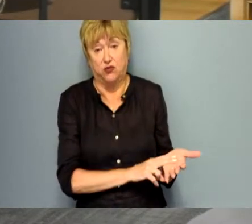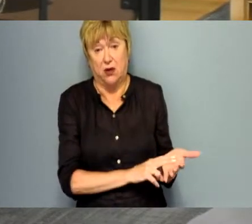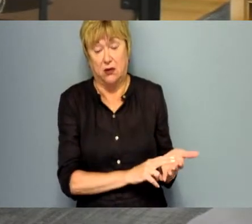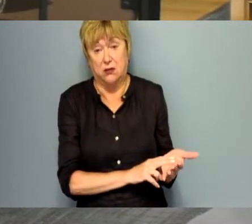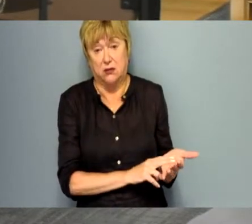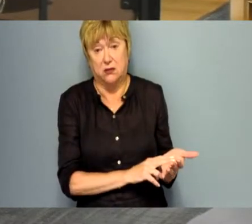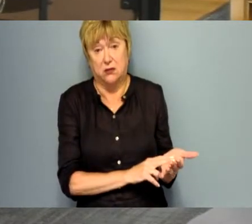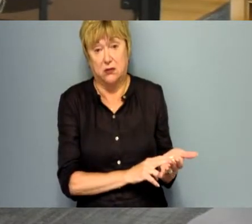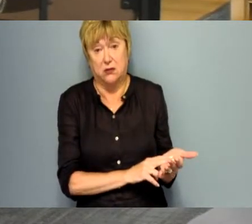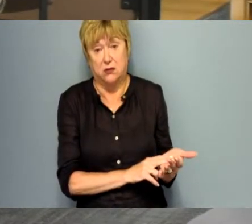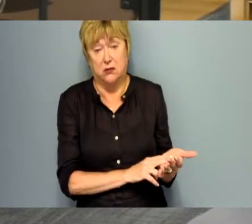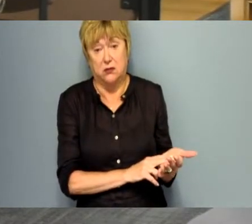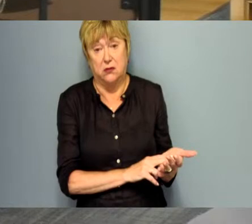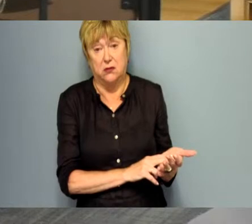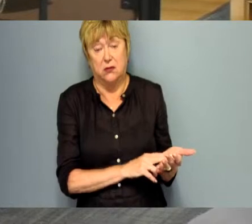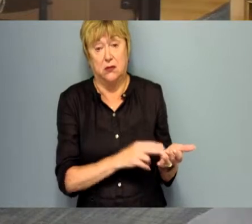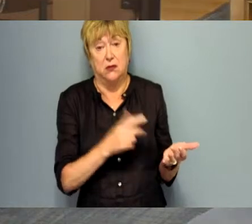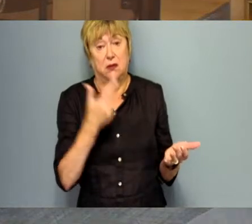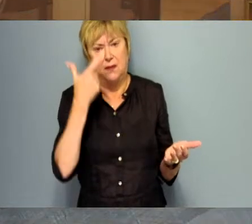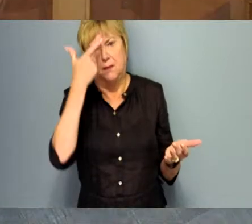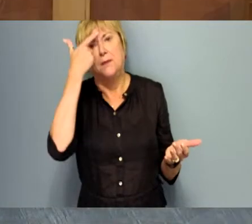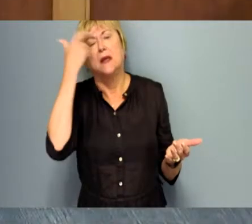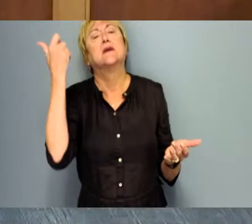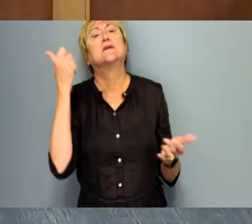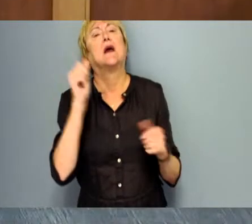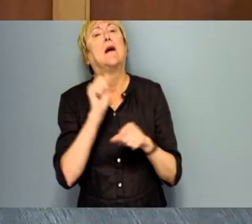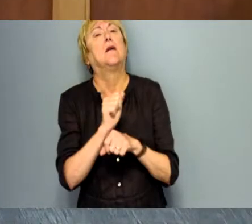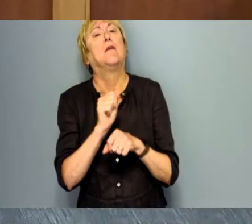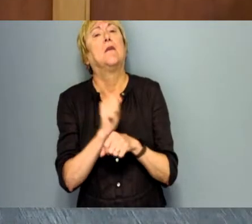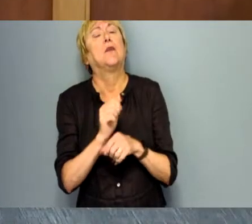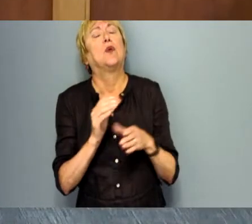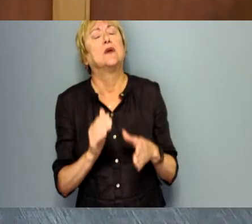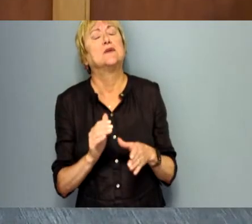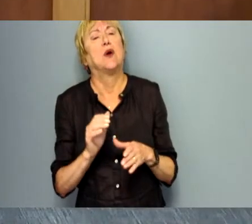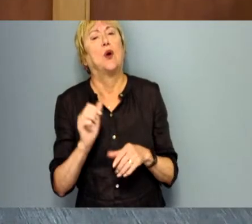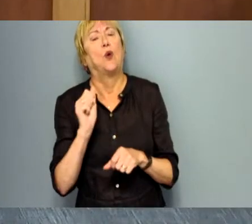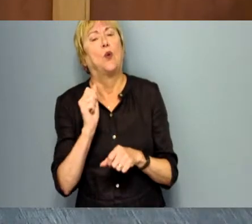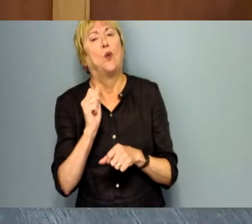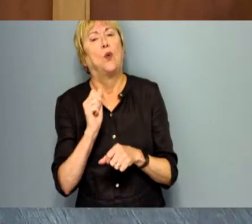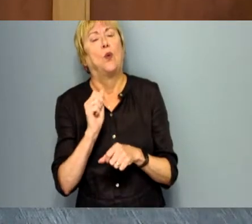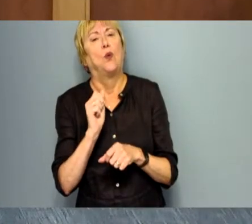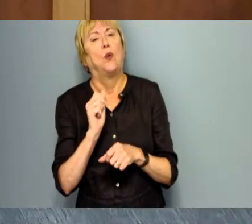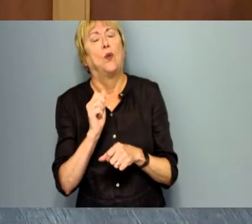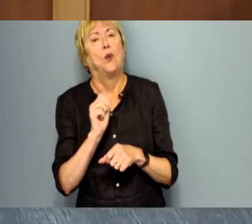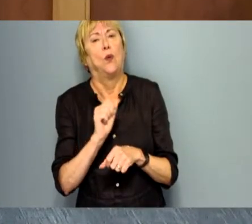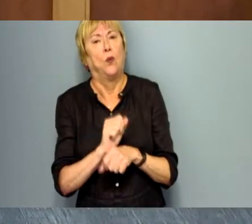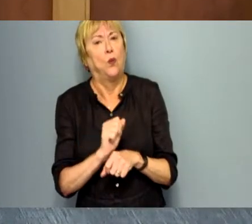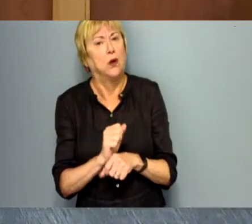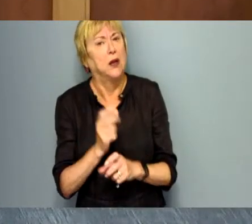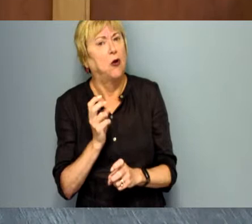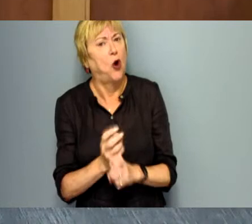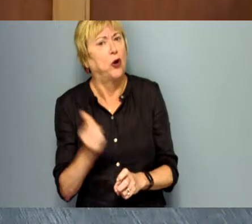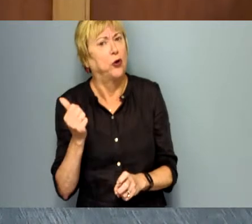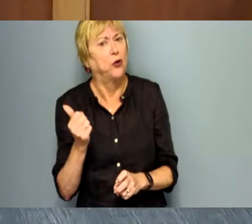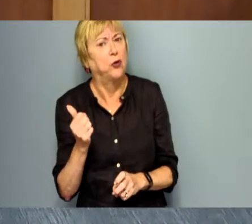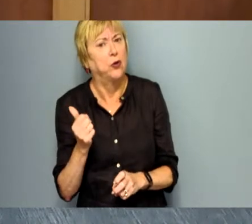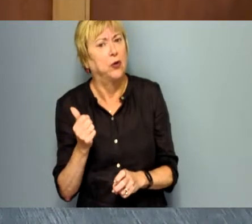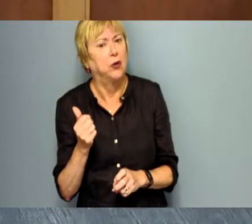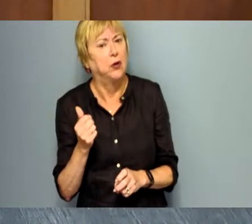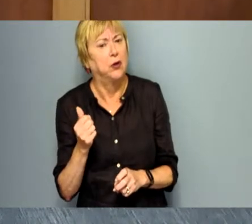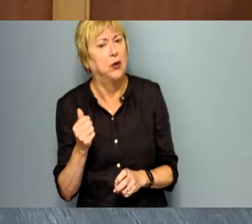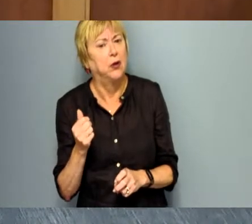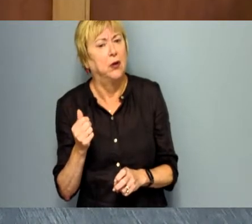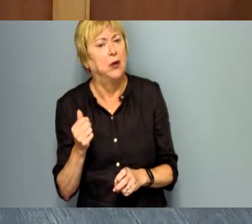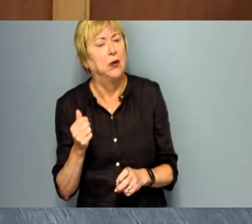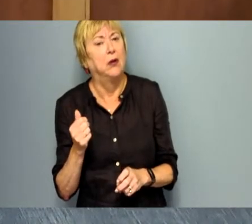because the employees are working harder than thought or hard, or fill in